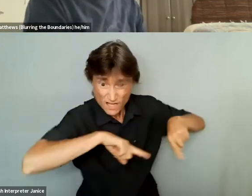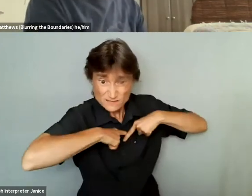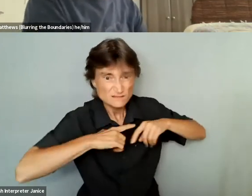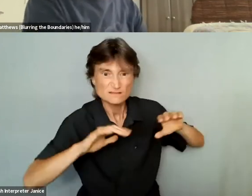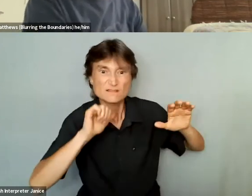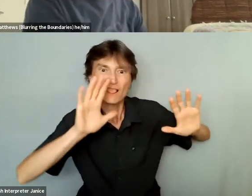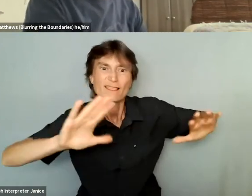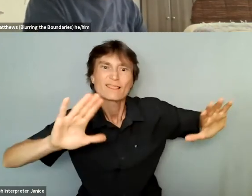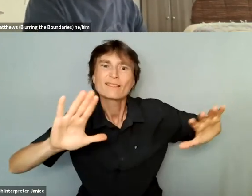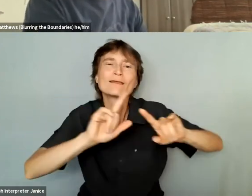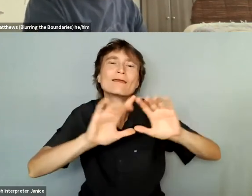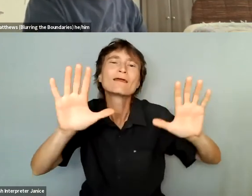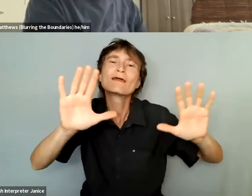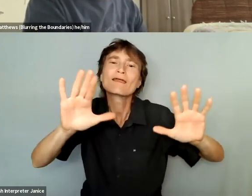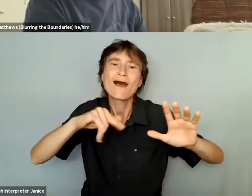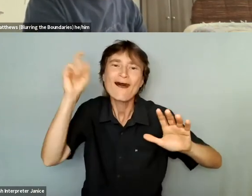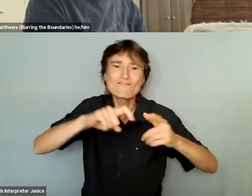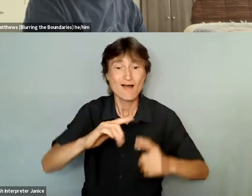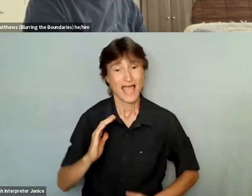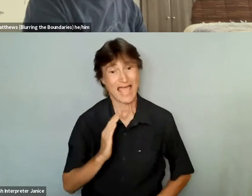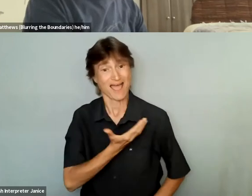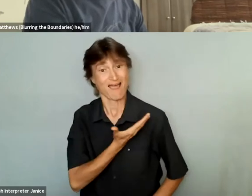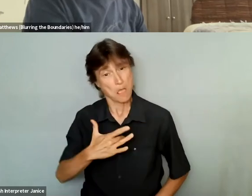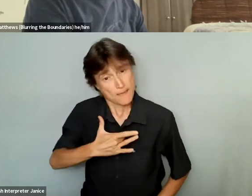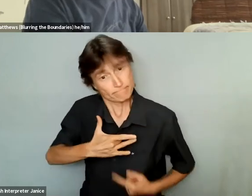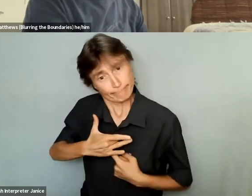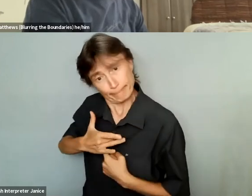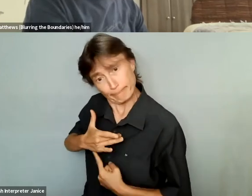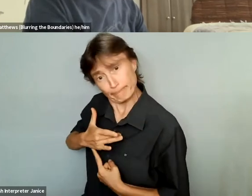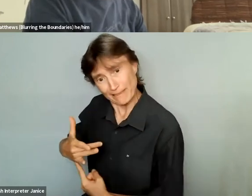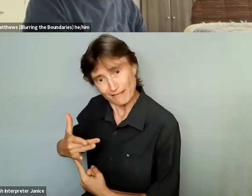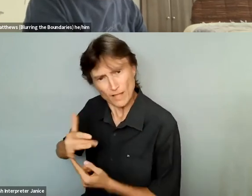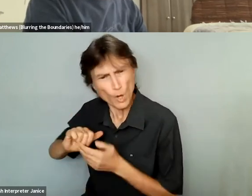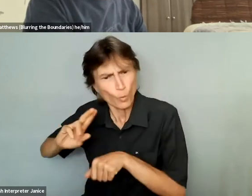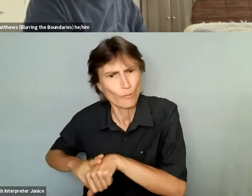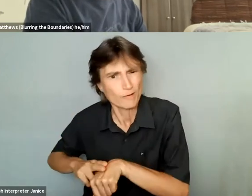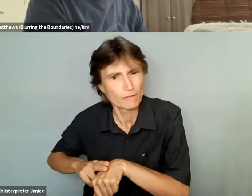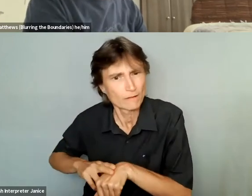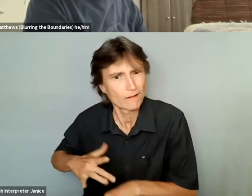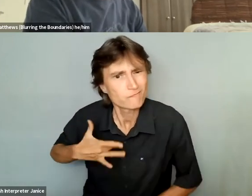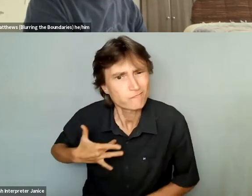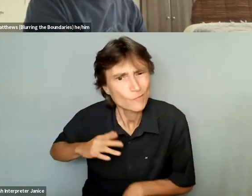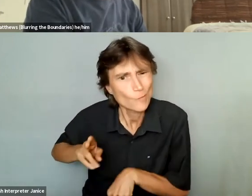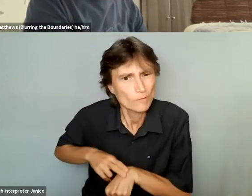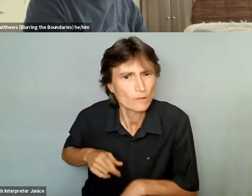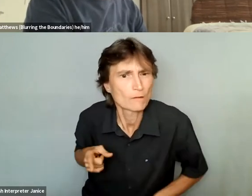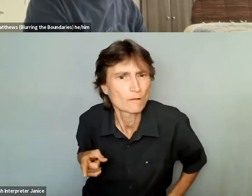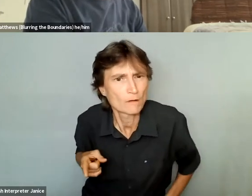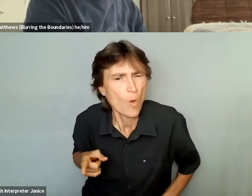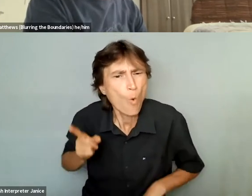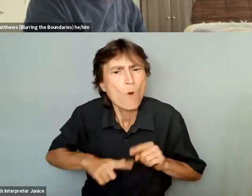comes easily and natural to us, to recognize what is it that my emotion,